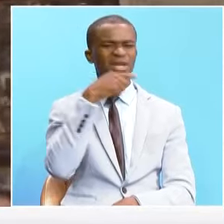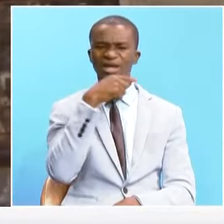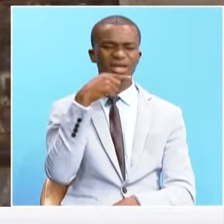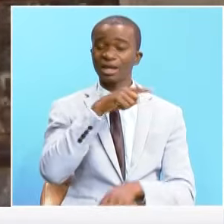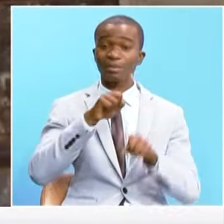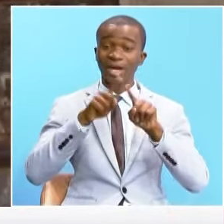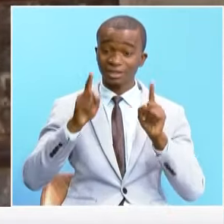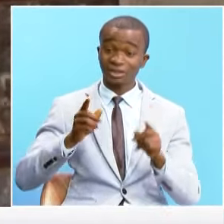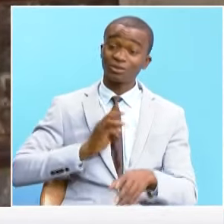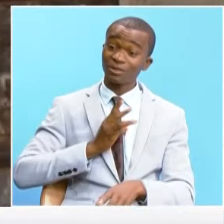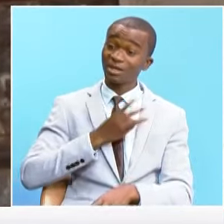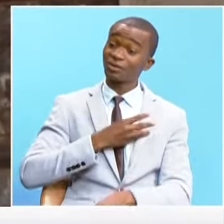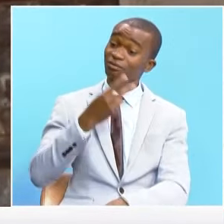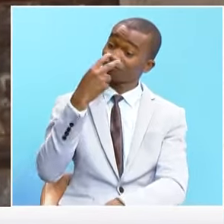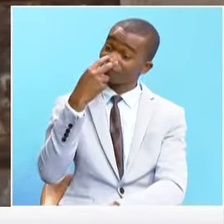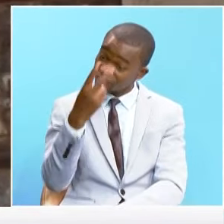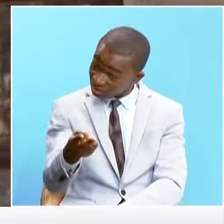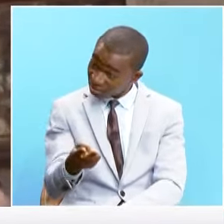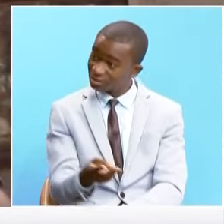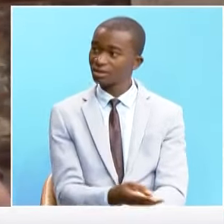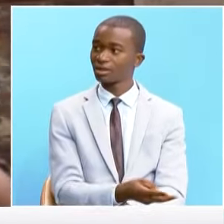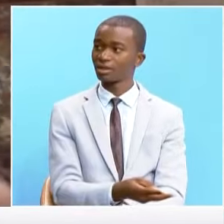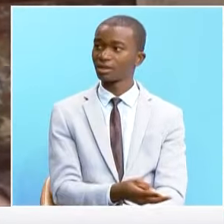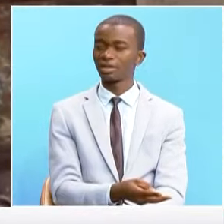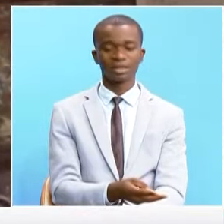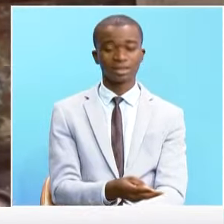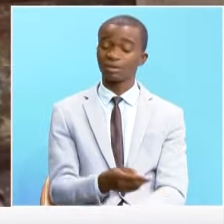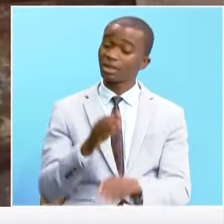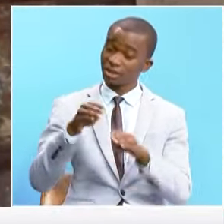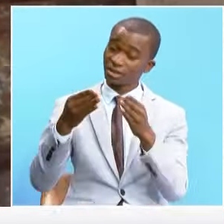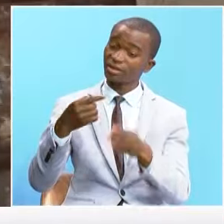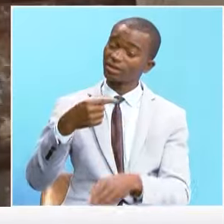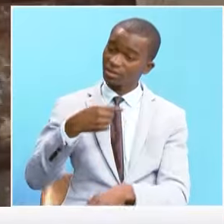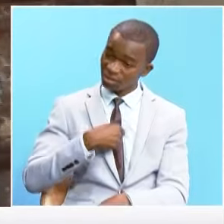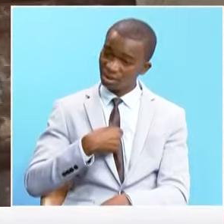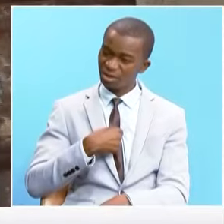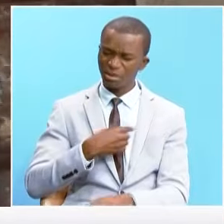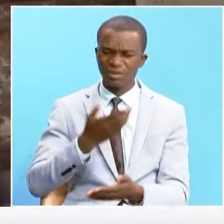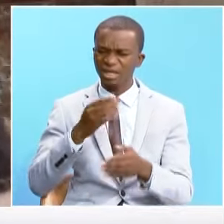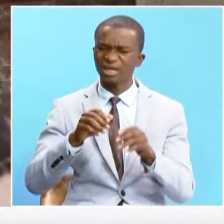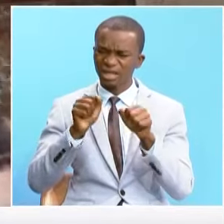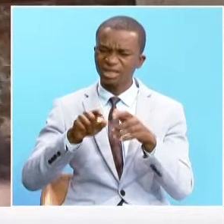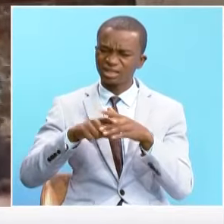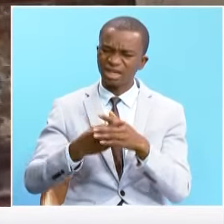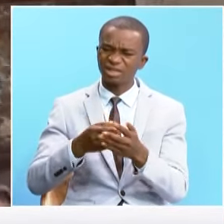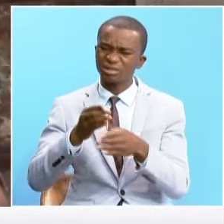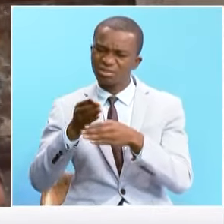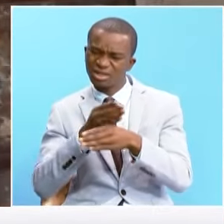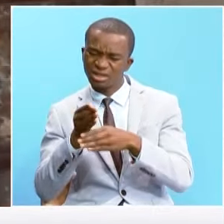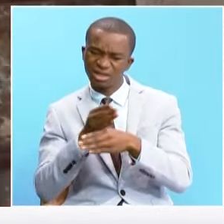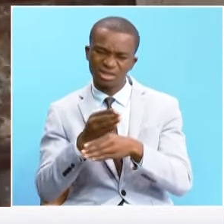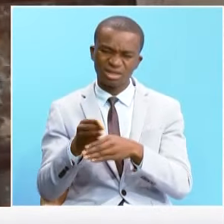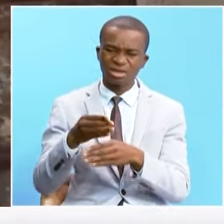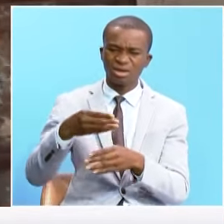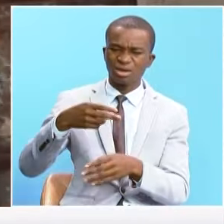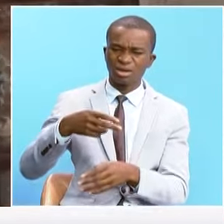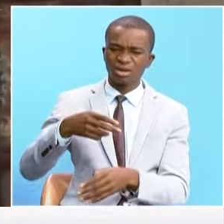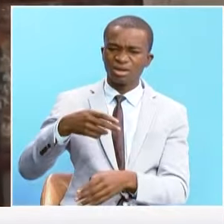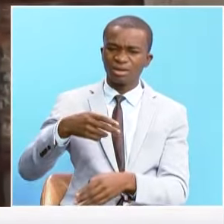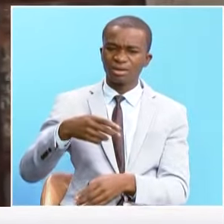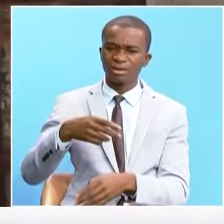fever, nay, Ishimpia, Chimono Quatibampera capital, Kutina Kungura Motomato, Umsa Luna, and Bokustisha,